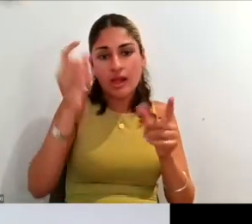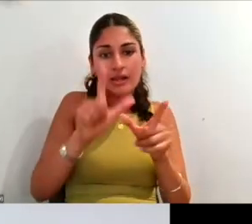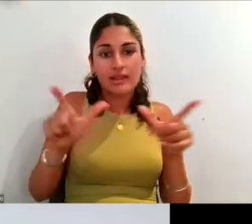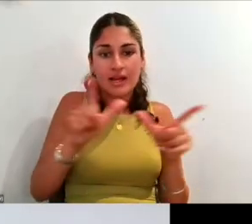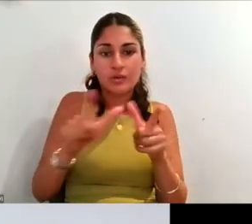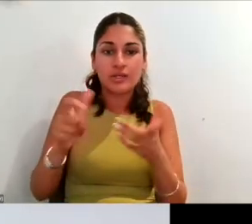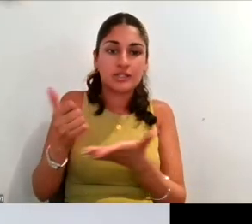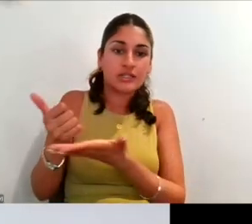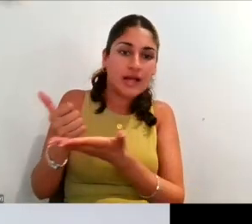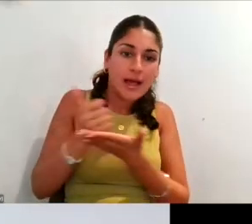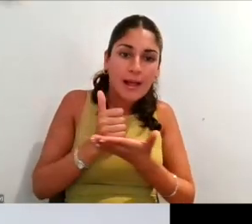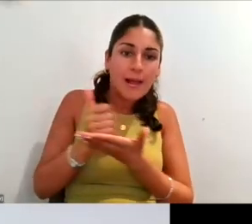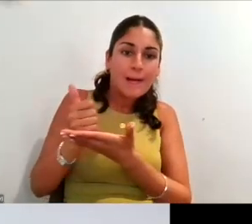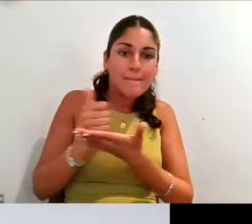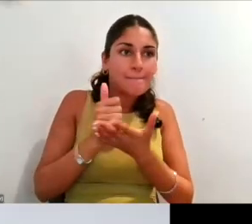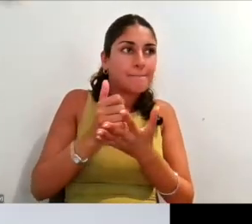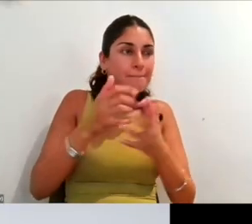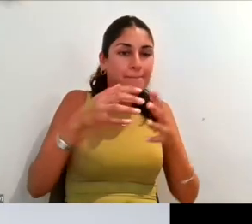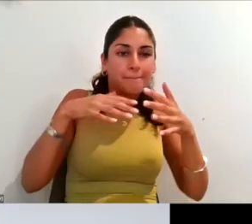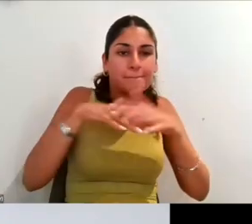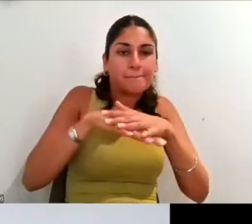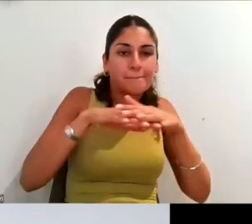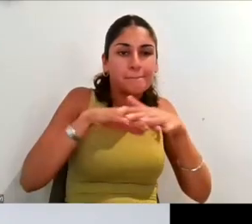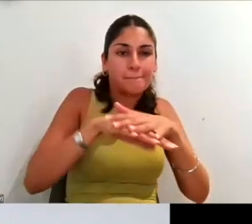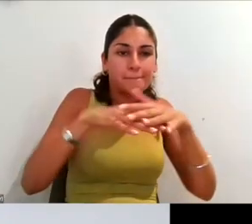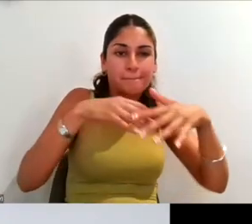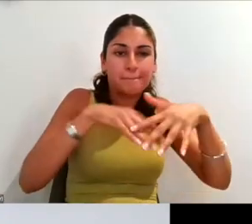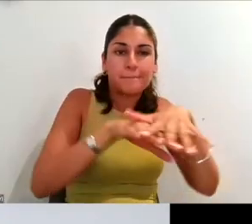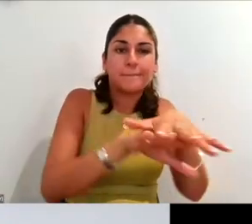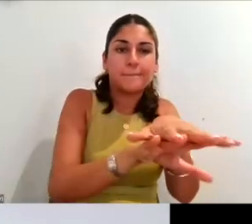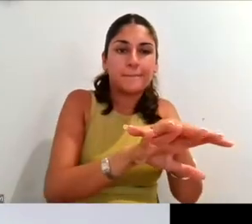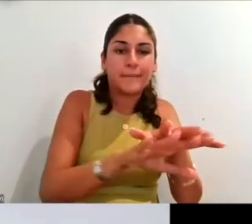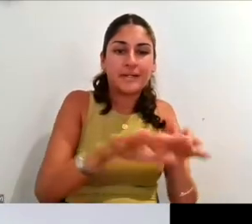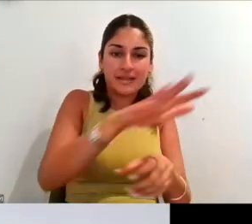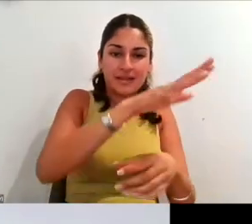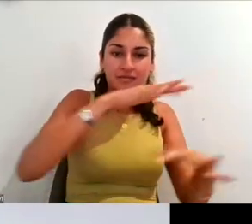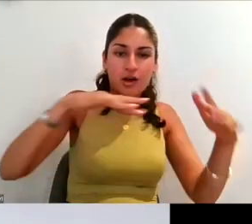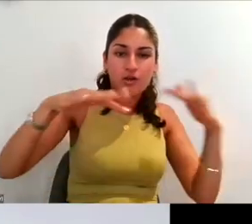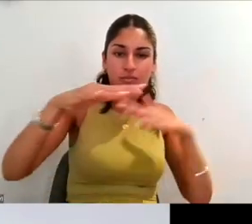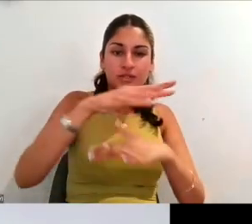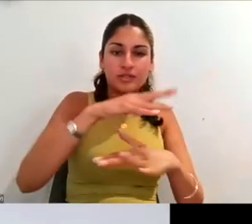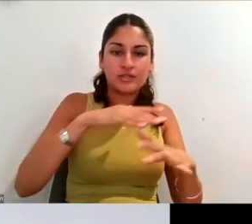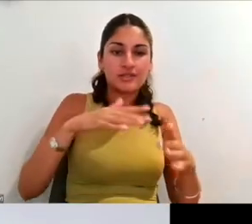it's also like um, yeah, showing